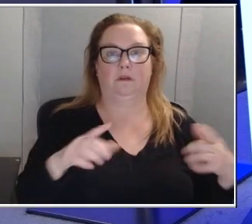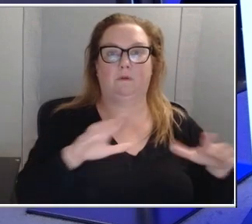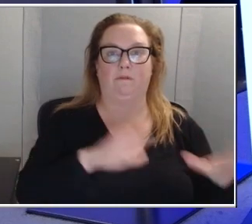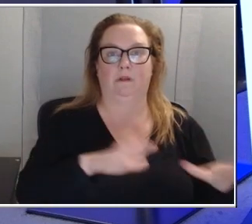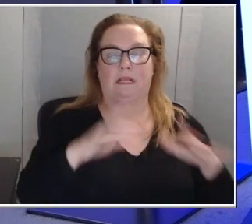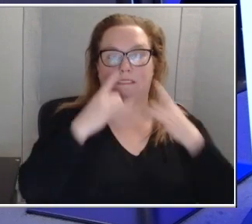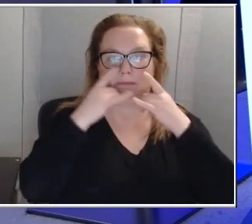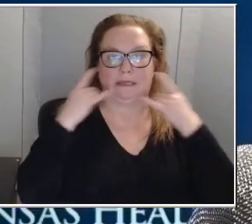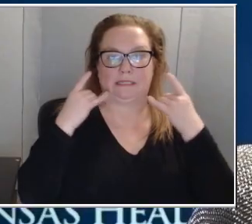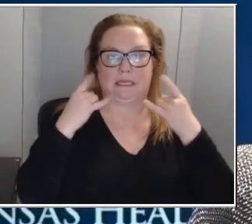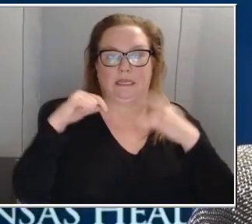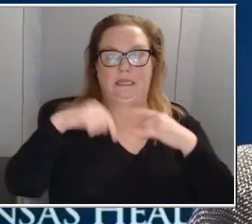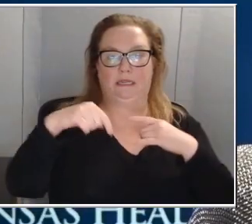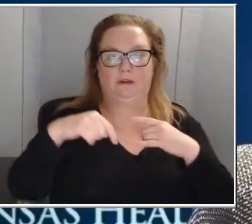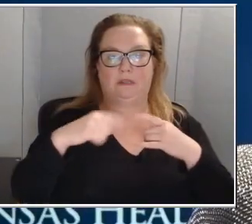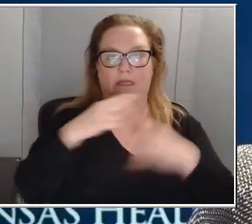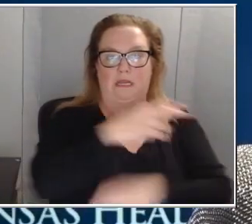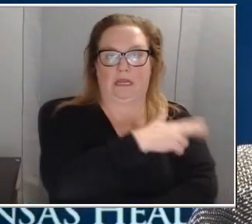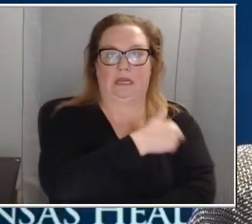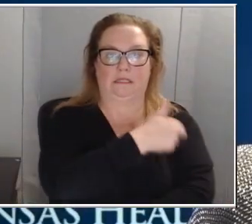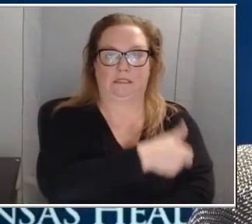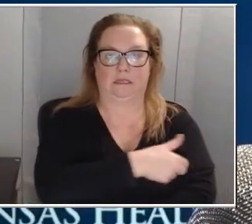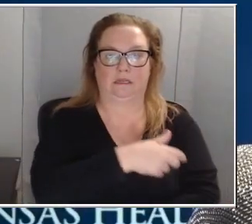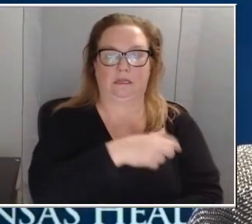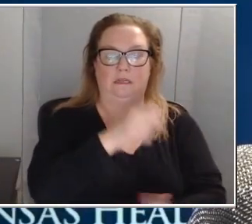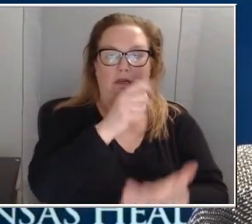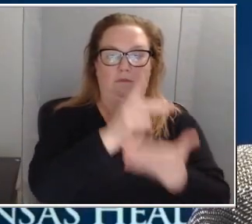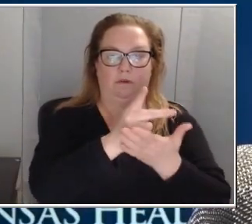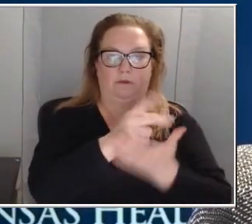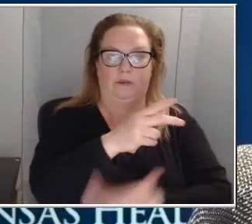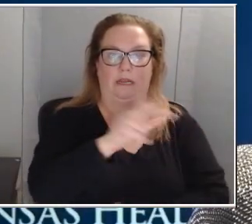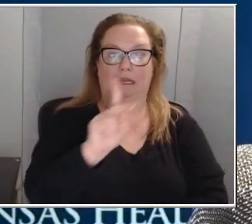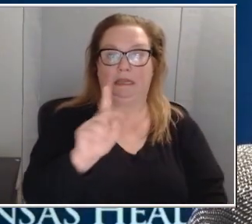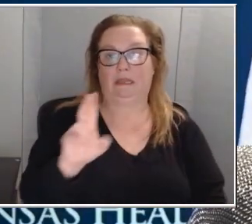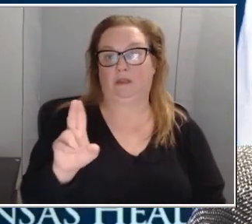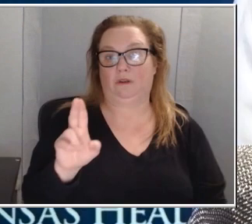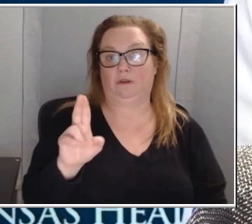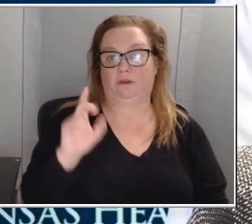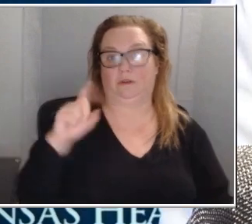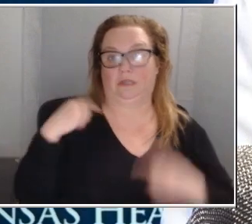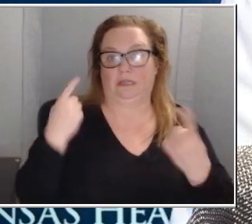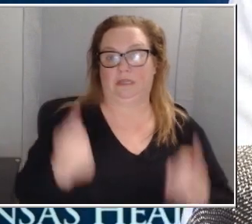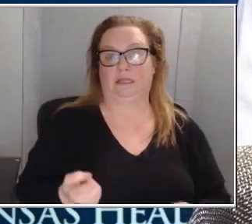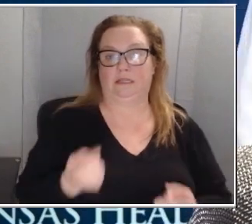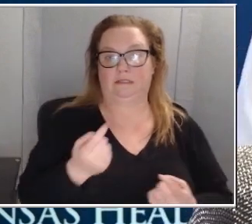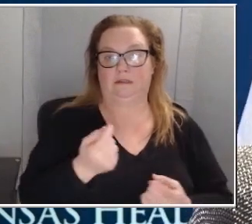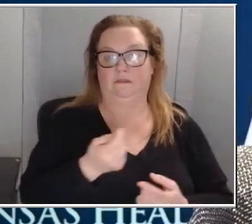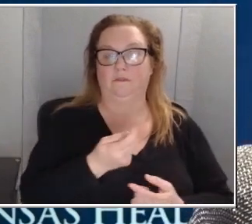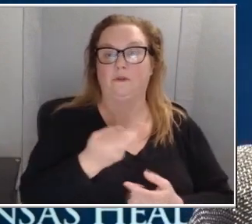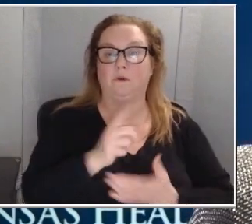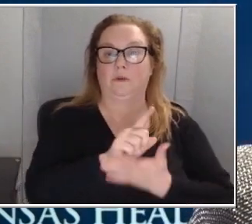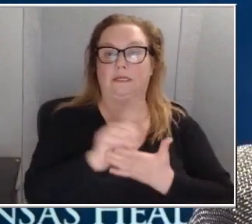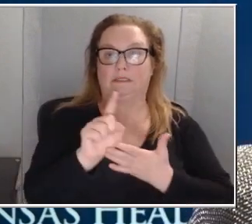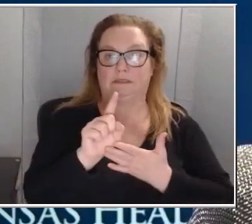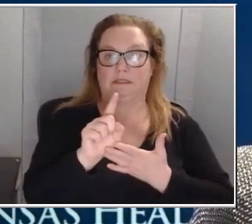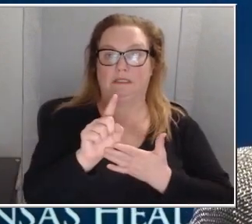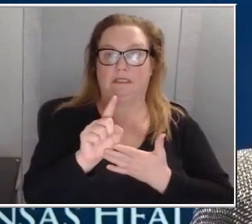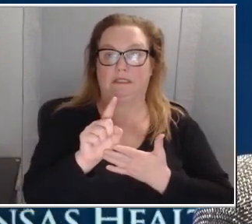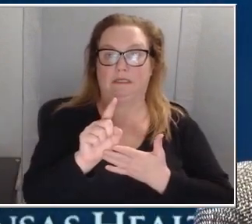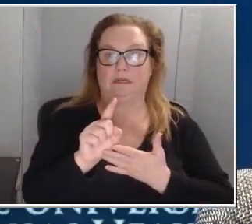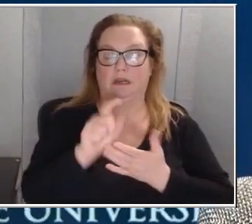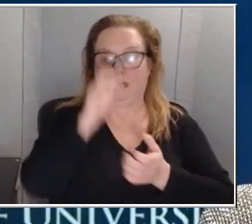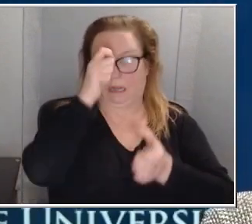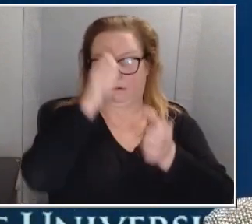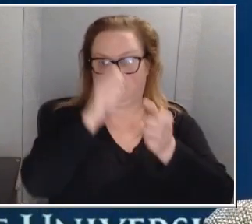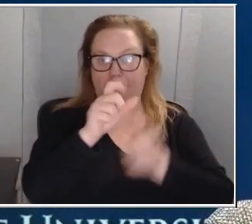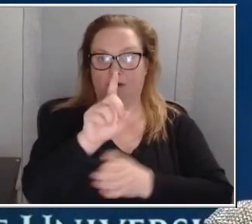It is as things have improved here in our hospital here in the last few weeks. But we remember the data that looked